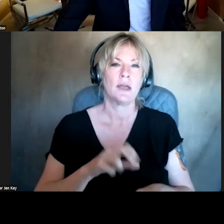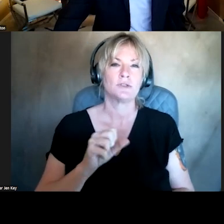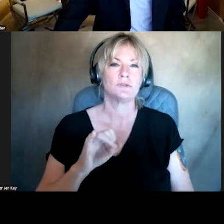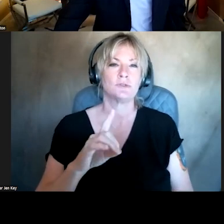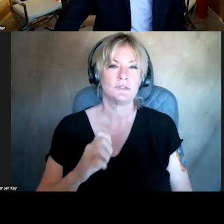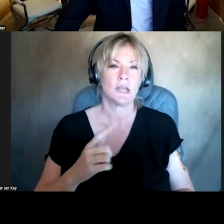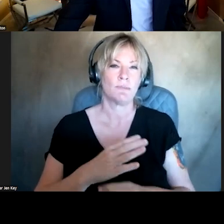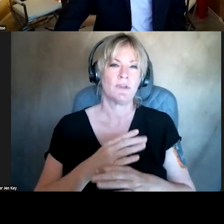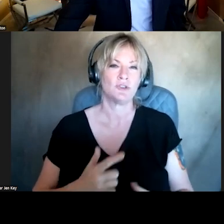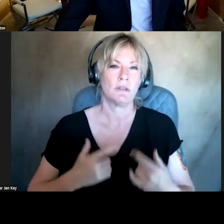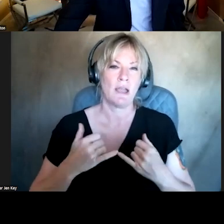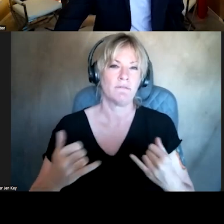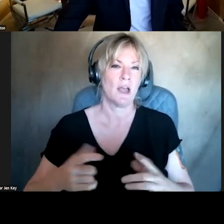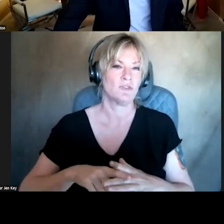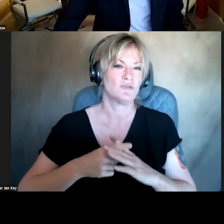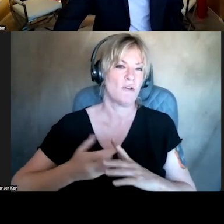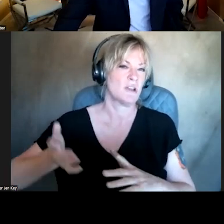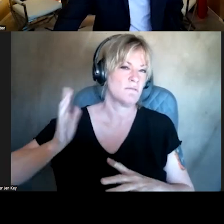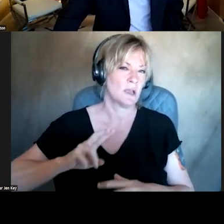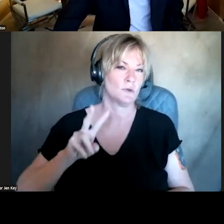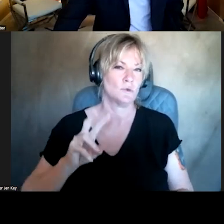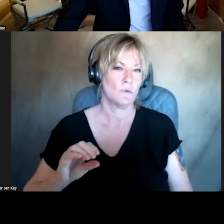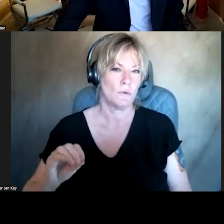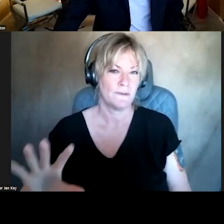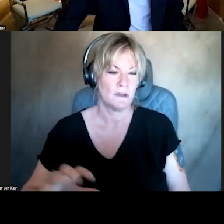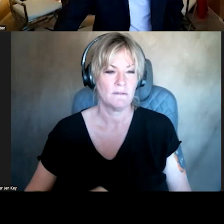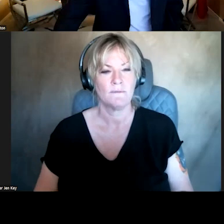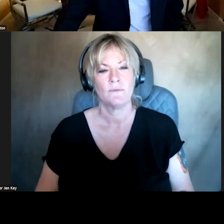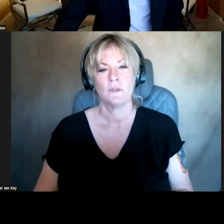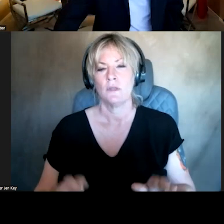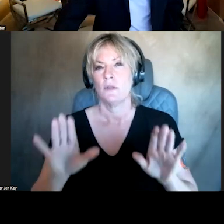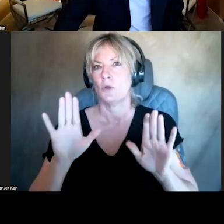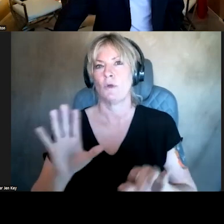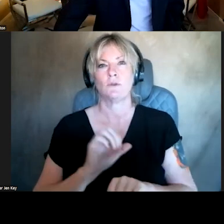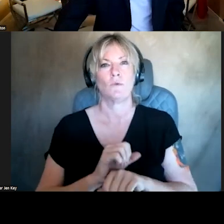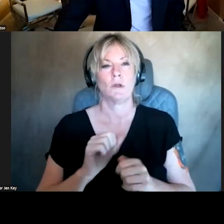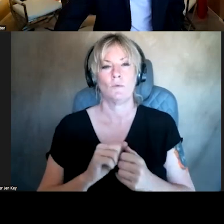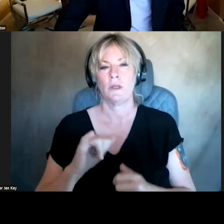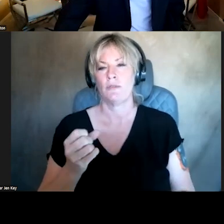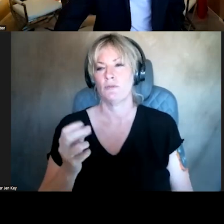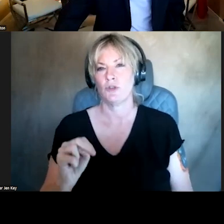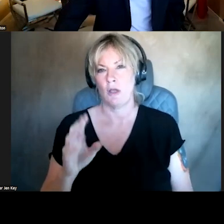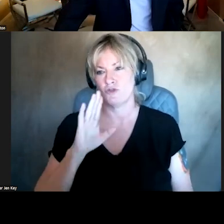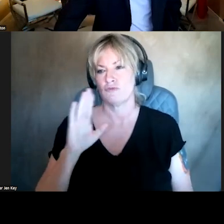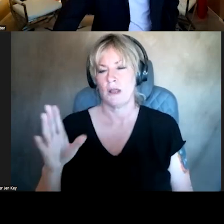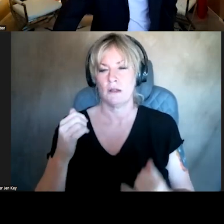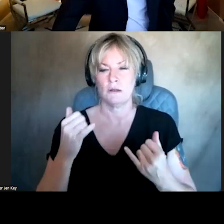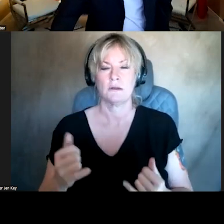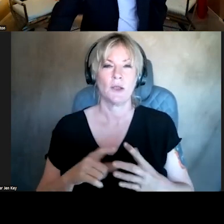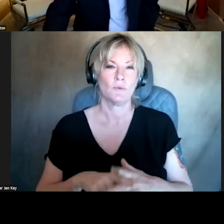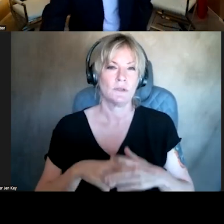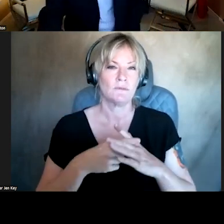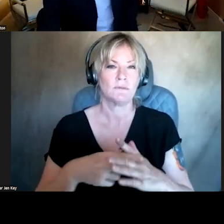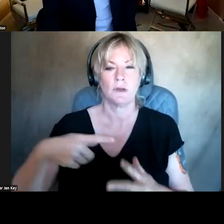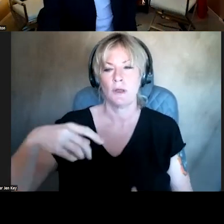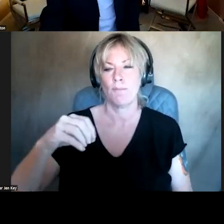its inception back in 2005. And great to work with John directly. Now we have launched a